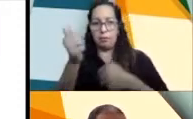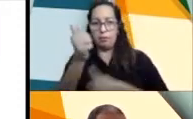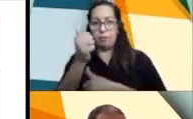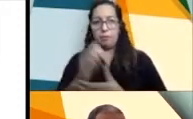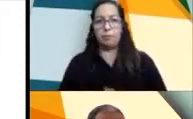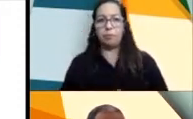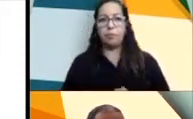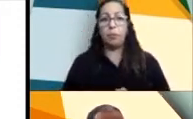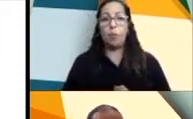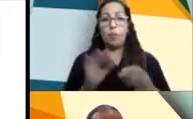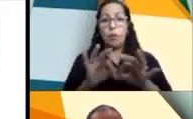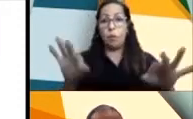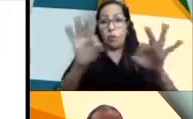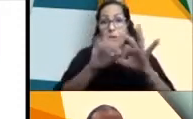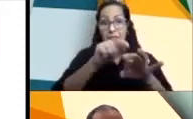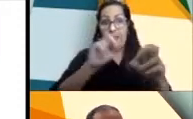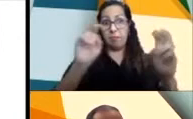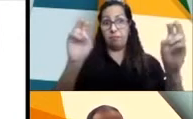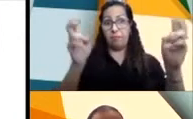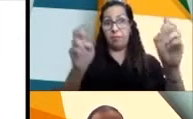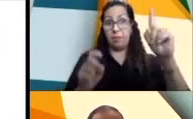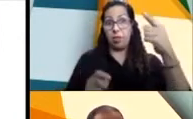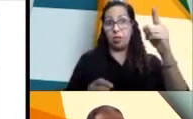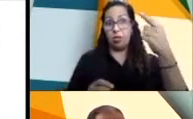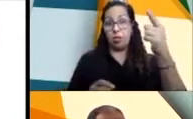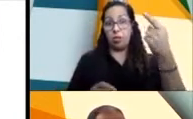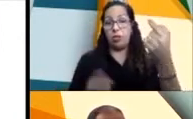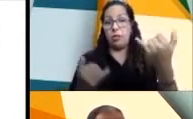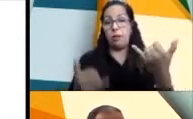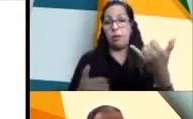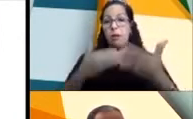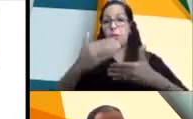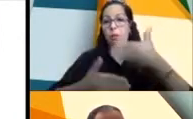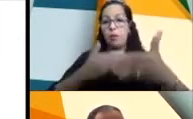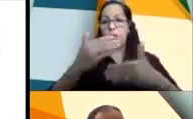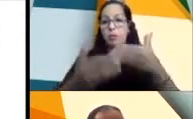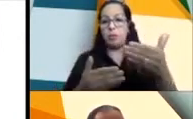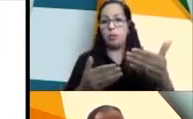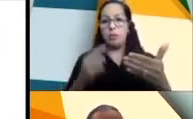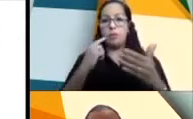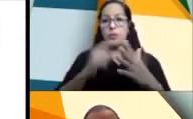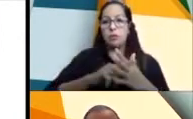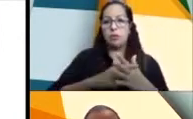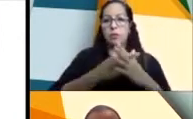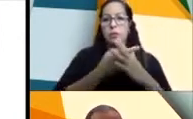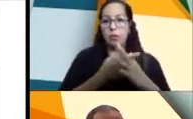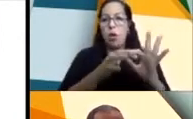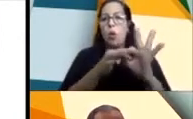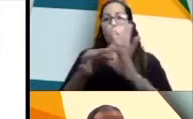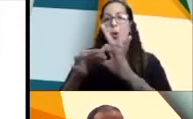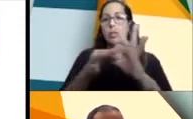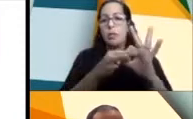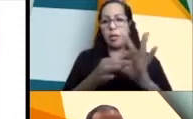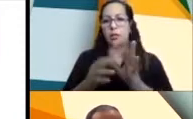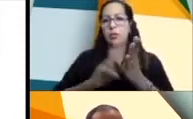important in this task one that right now we are in the process of starting with the coordination and sign off